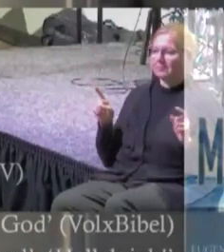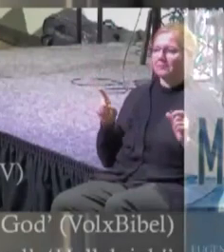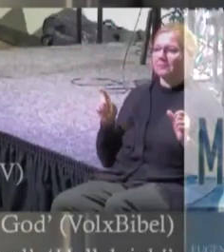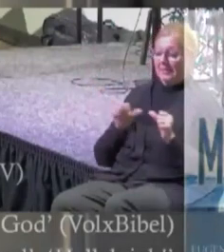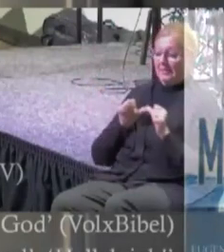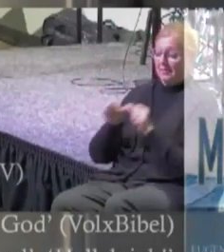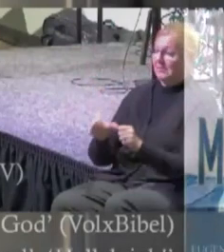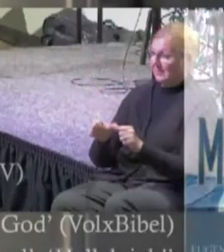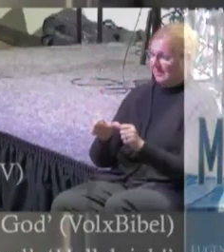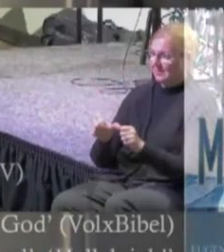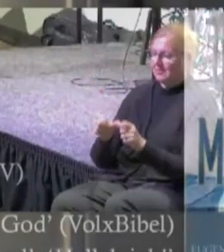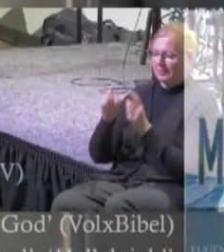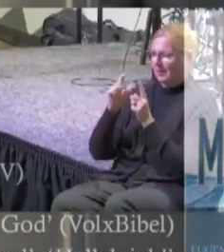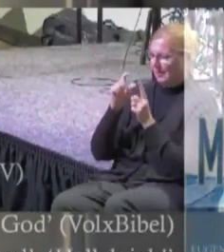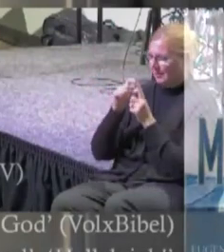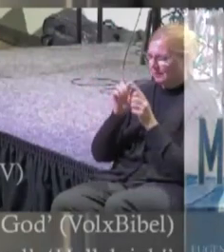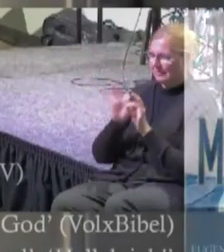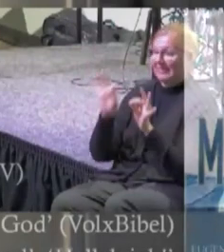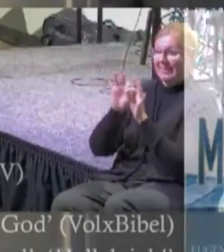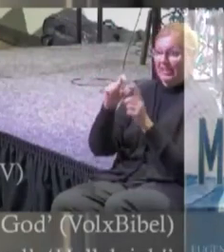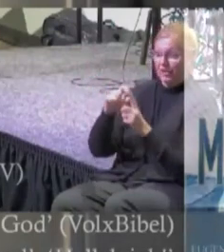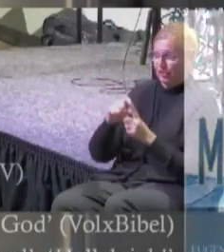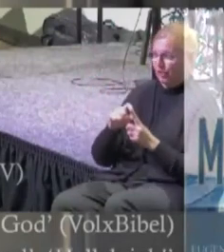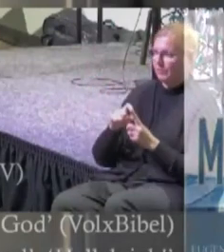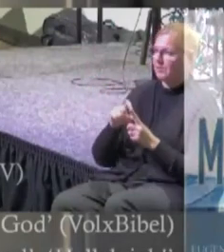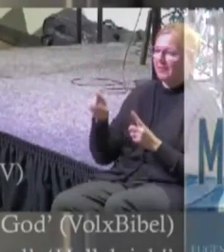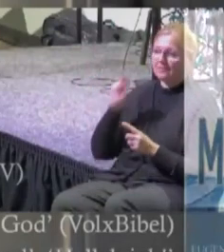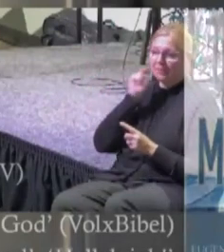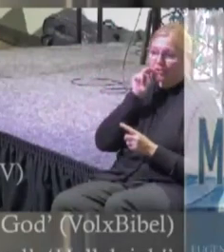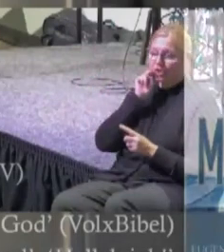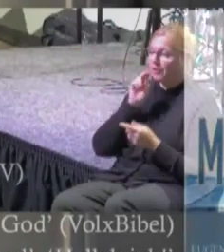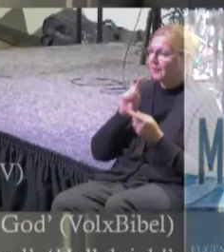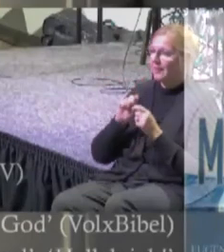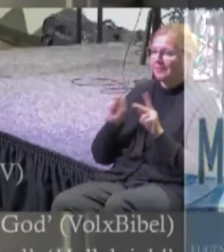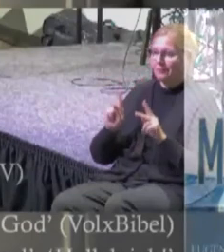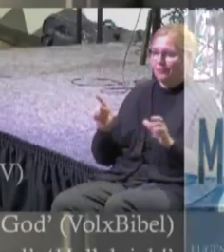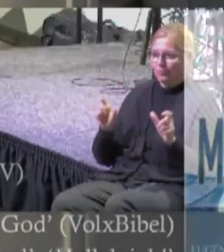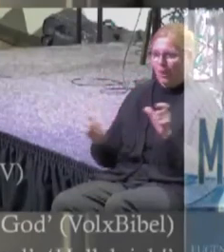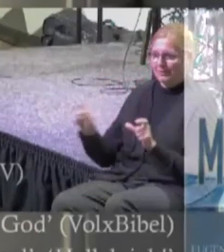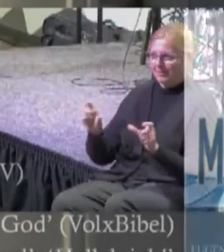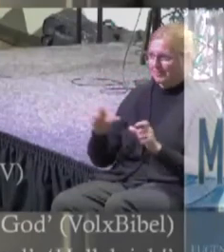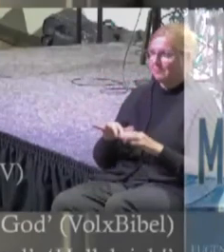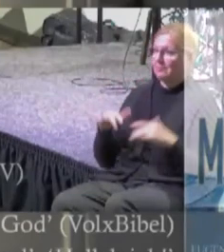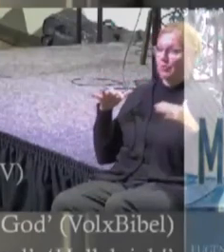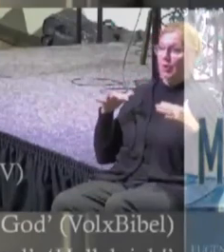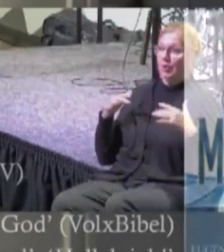Consistency in key terms is something that makes my Nigerian friends groan, typical European.